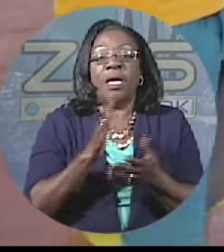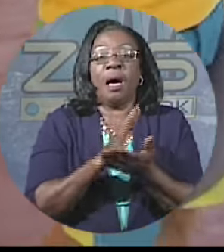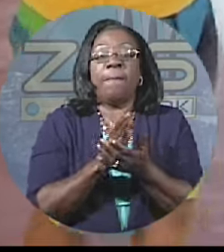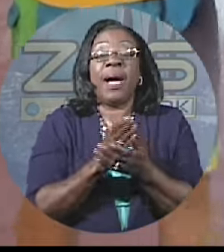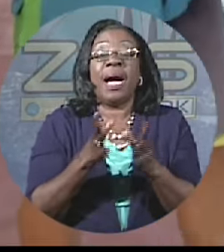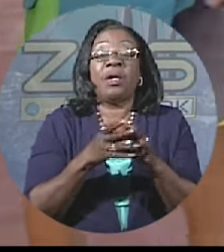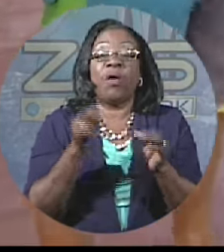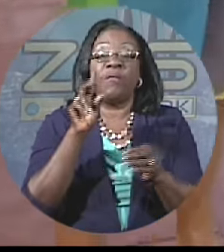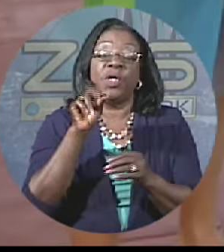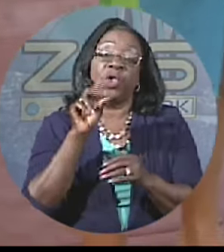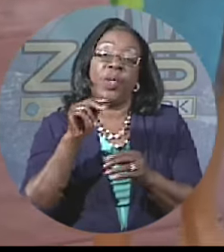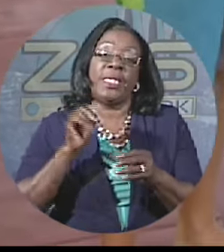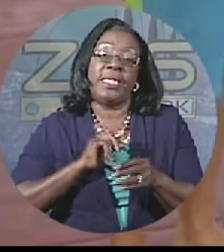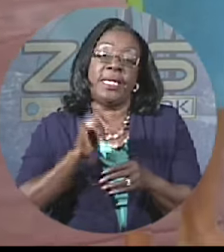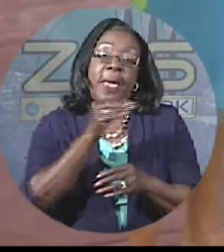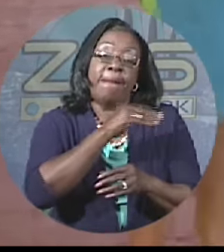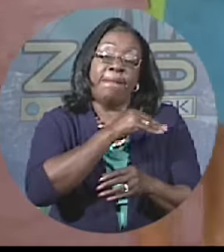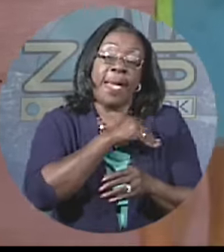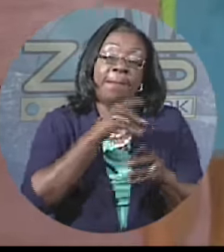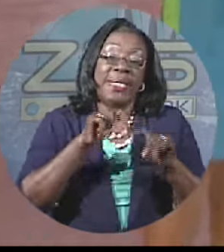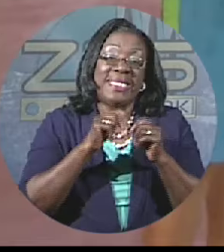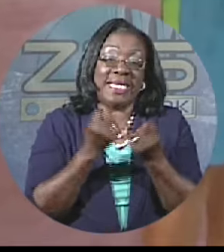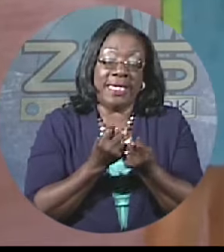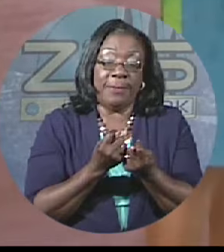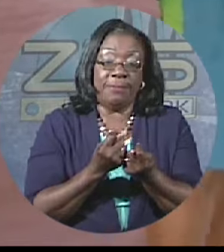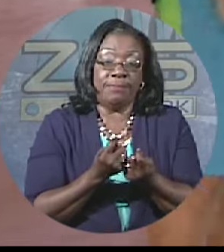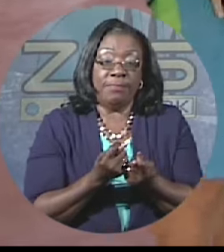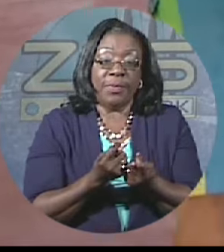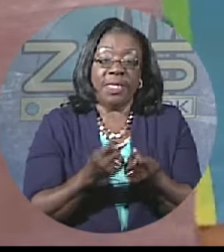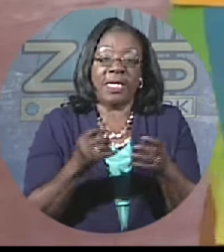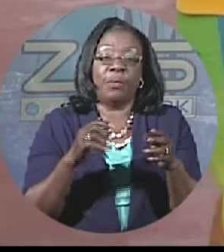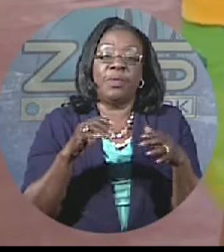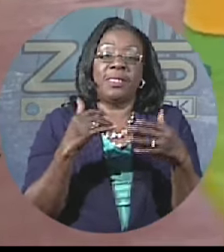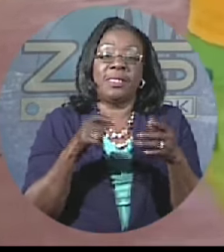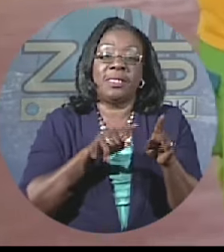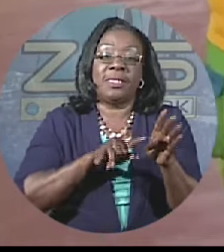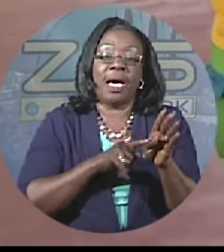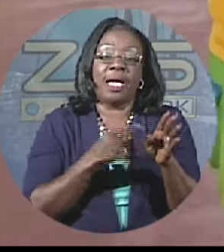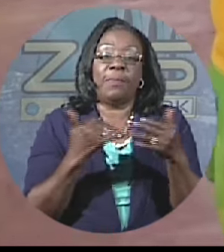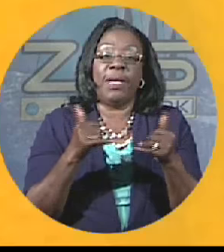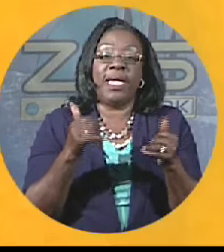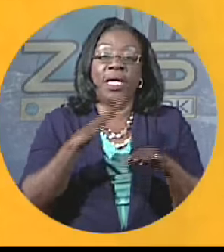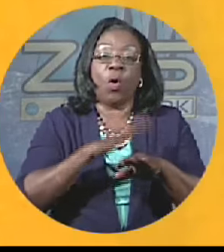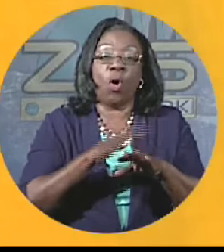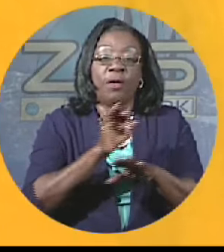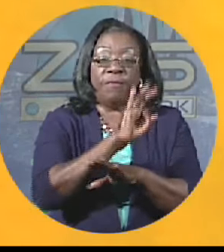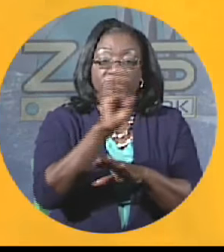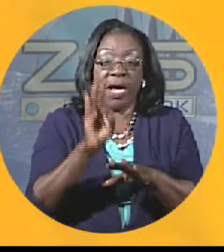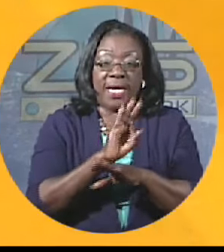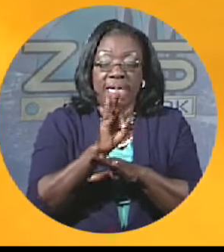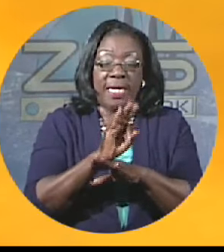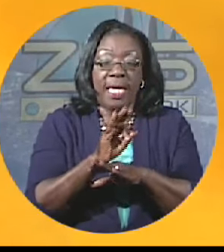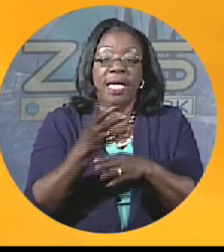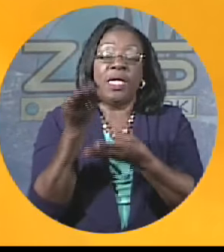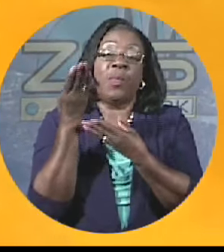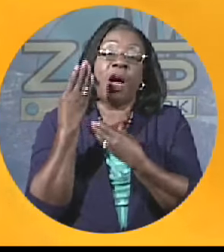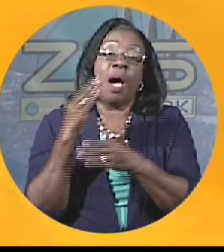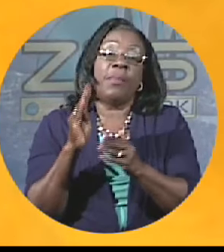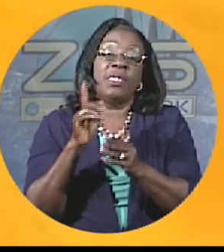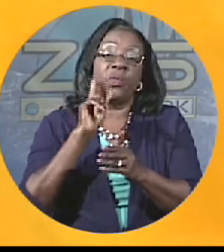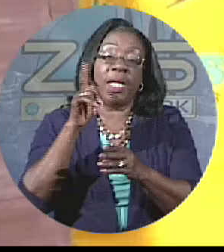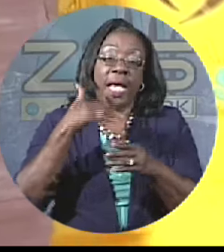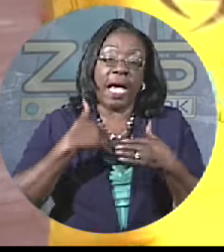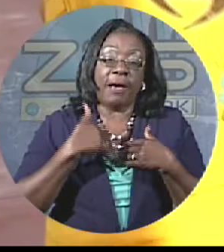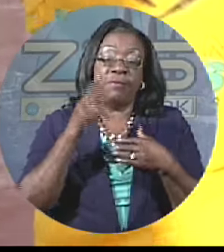the 2017 B.T.C. Carifta Water Polo Championships beginning Friday. The Bahamas will have two teams in the